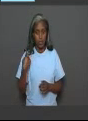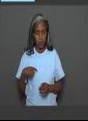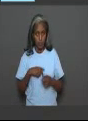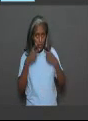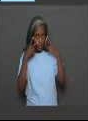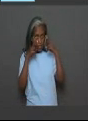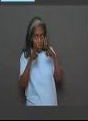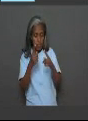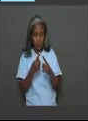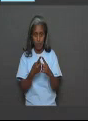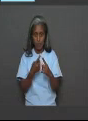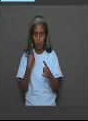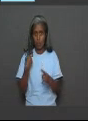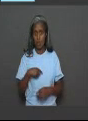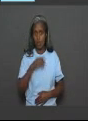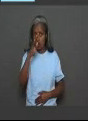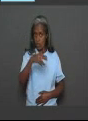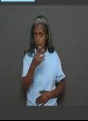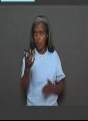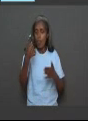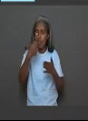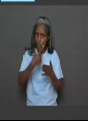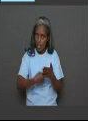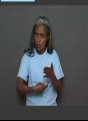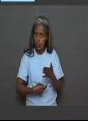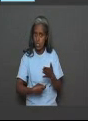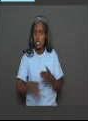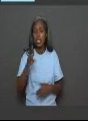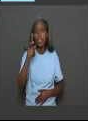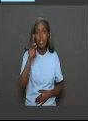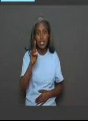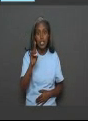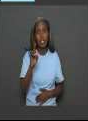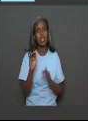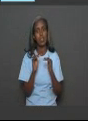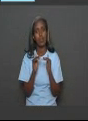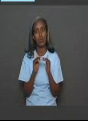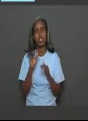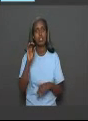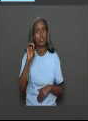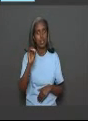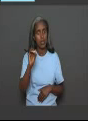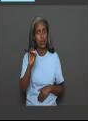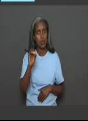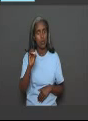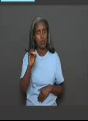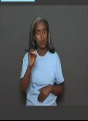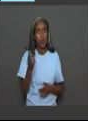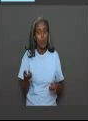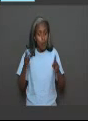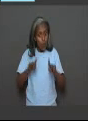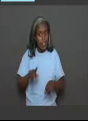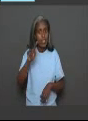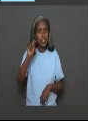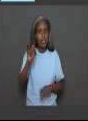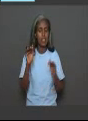As we can see from our table of values, D equals